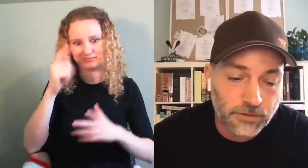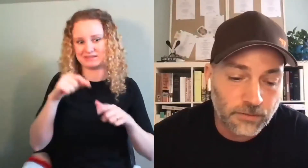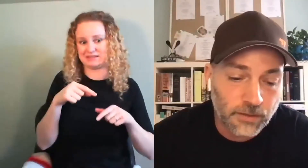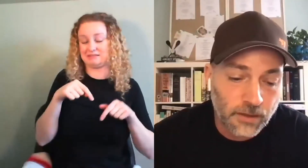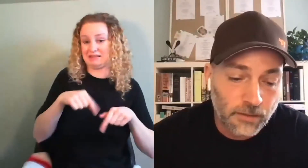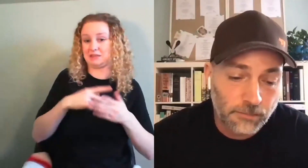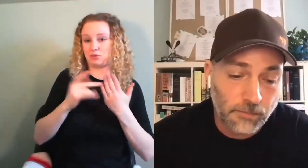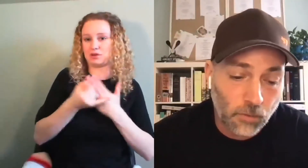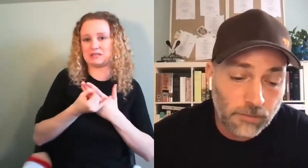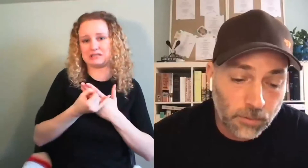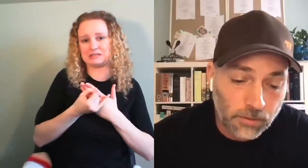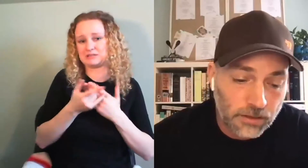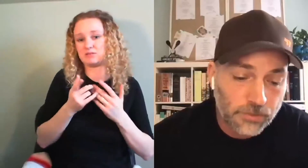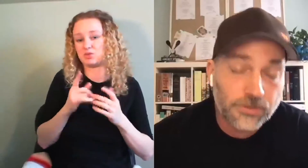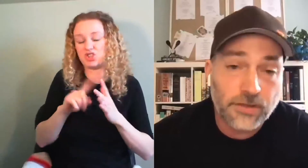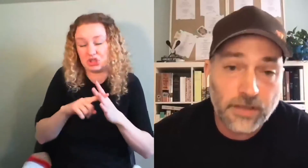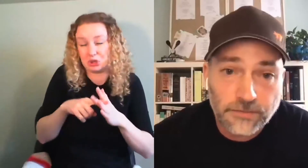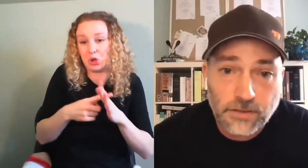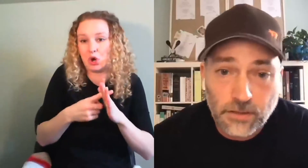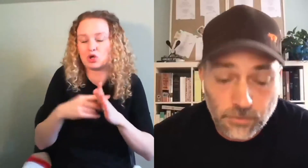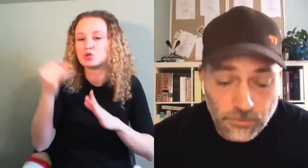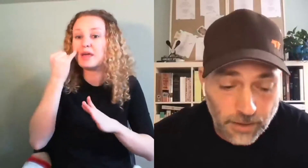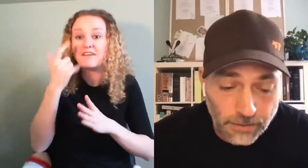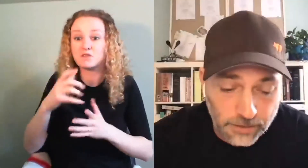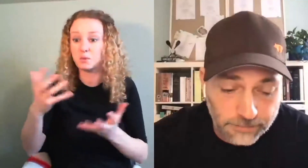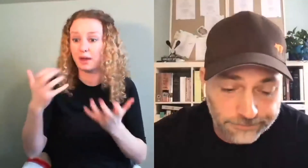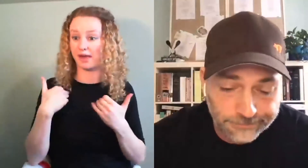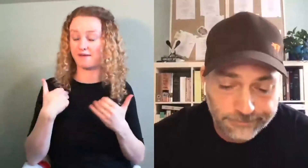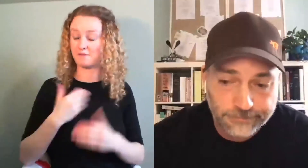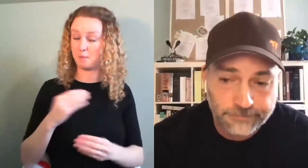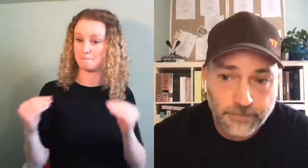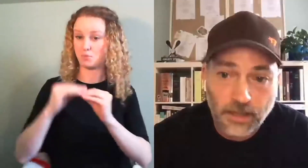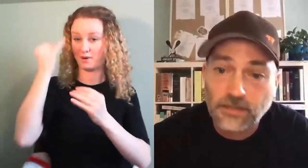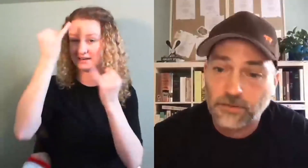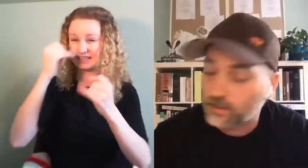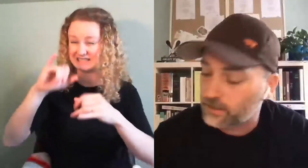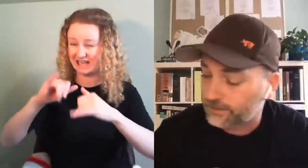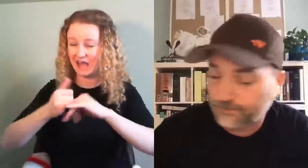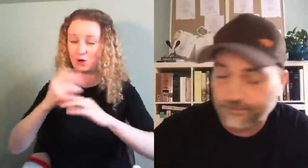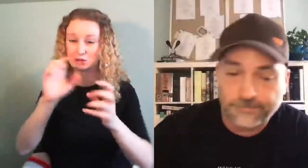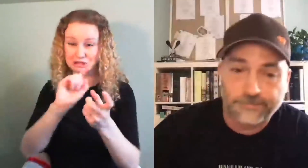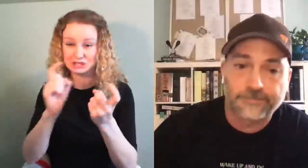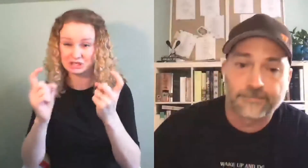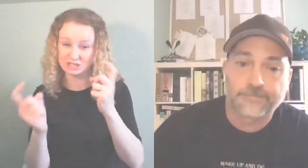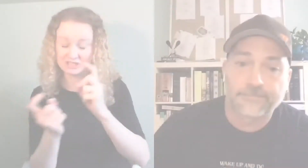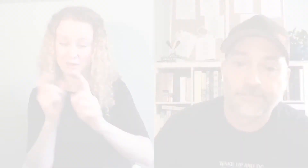divergent. But more importantly, use your gifts to do the right thing. Thanks for listening.